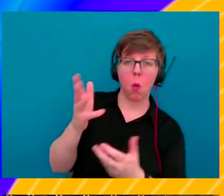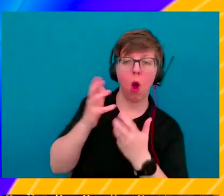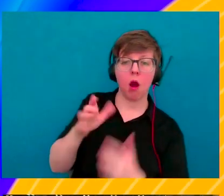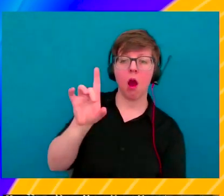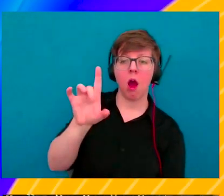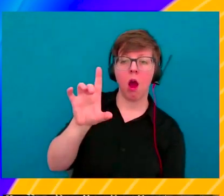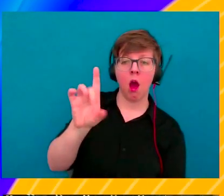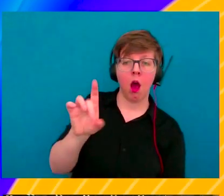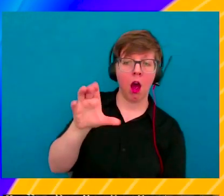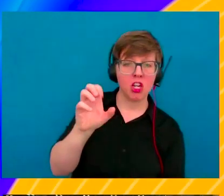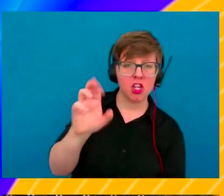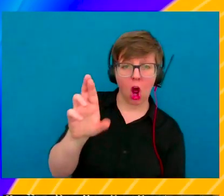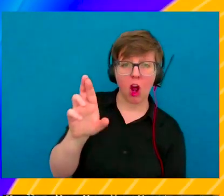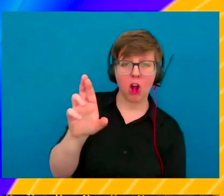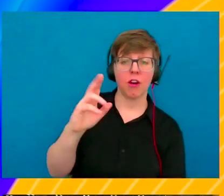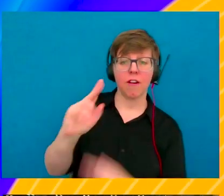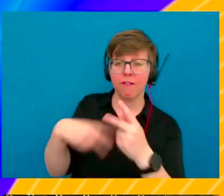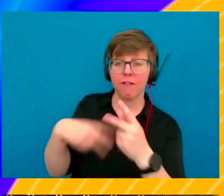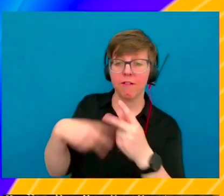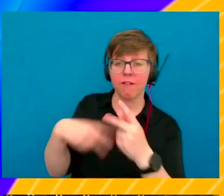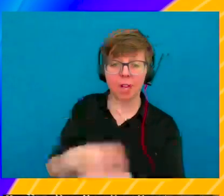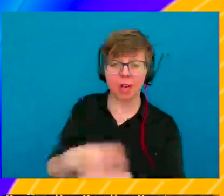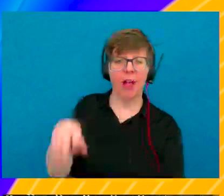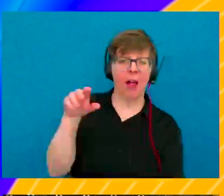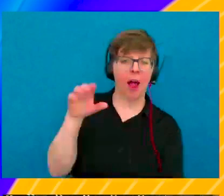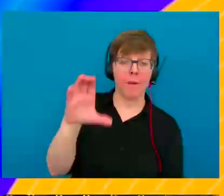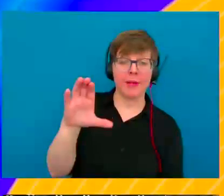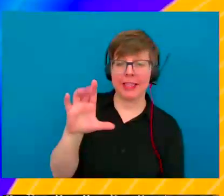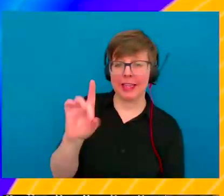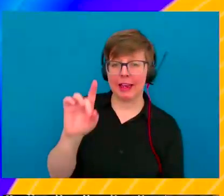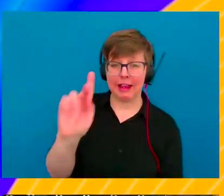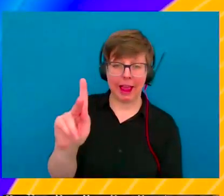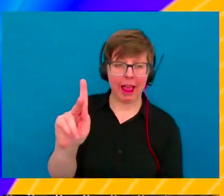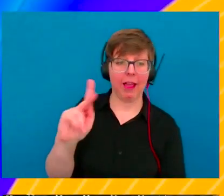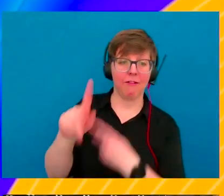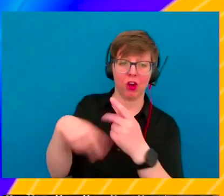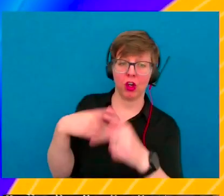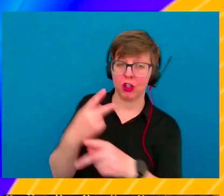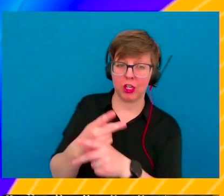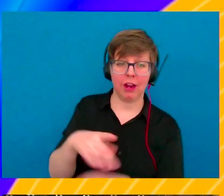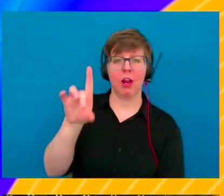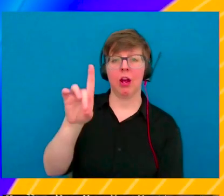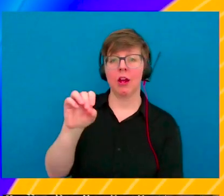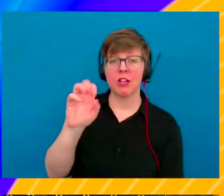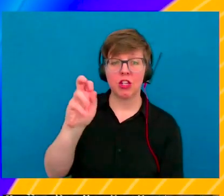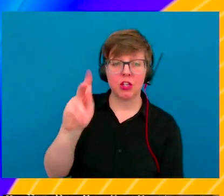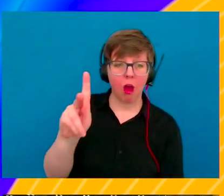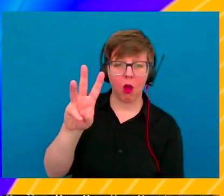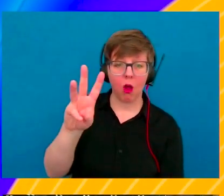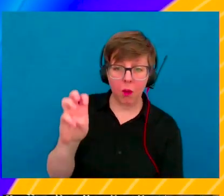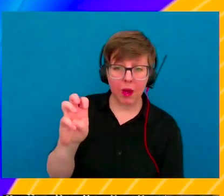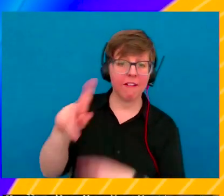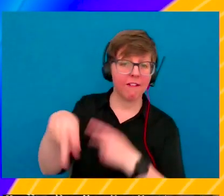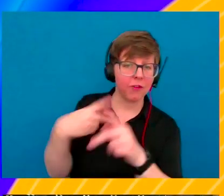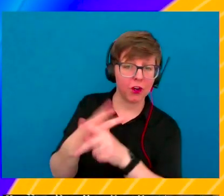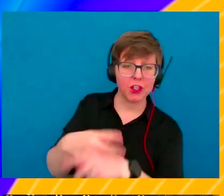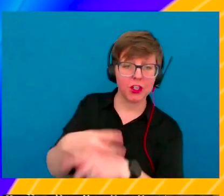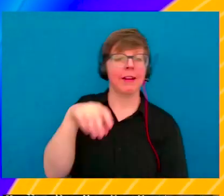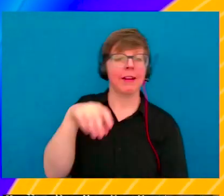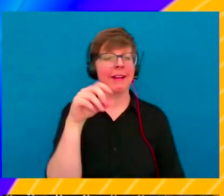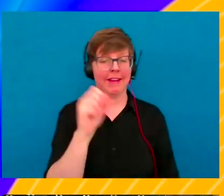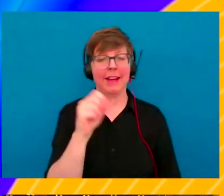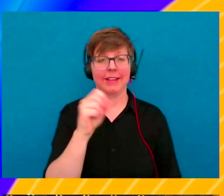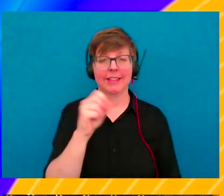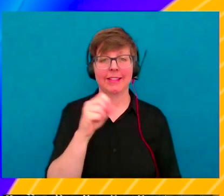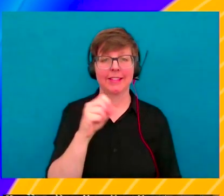Yeah. CDK toolkit at a certain version, NPM, all that stuff, and you can build that as part of the blueprint. Yeah, I'm actually kind of mad at you all right